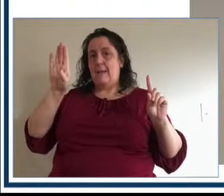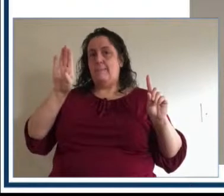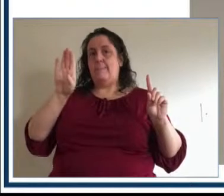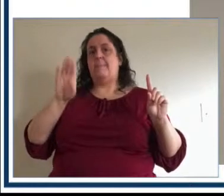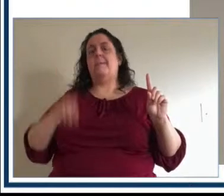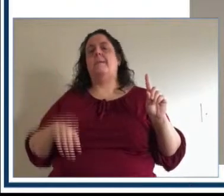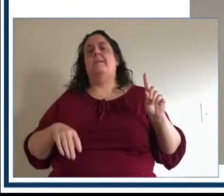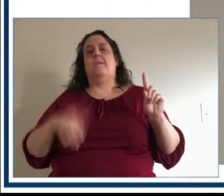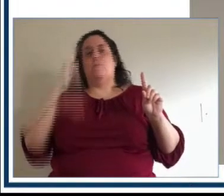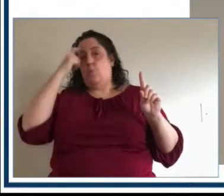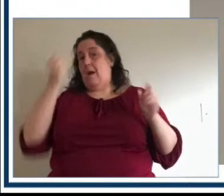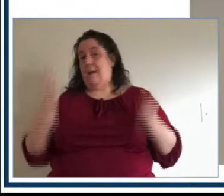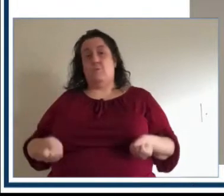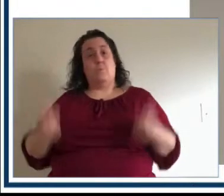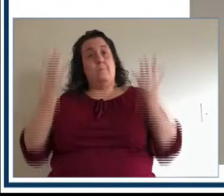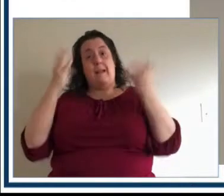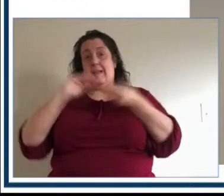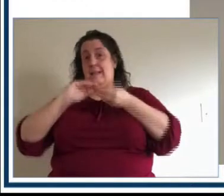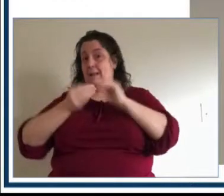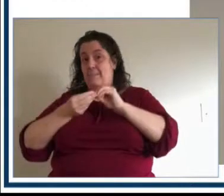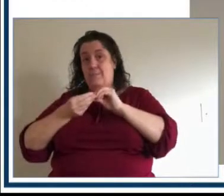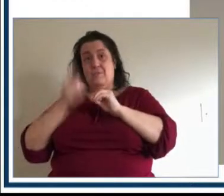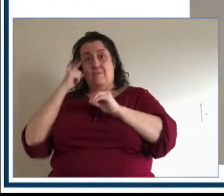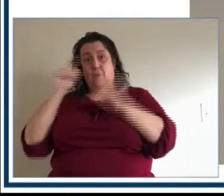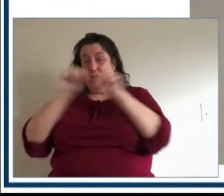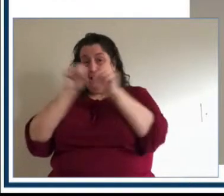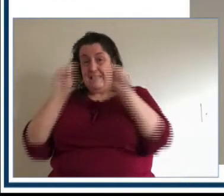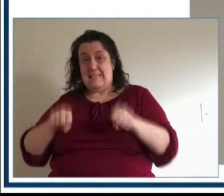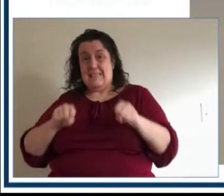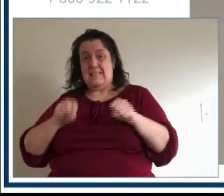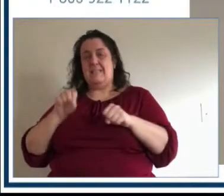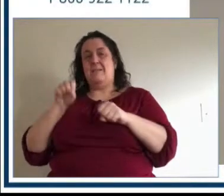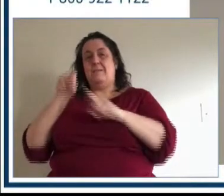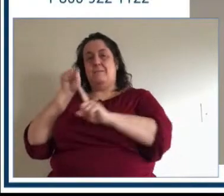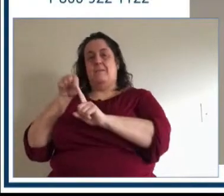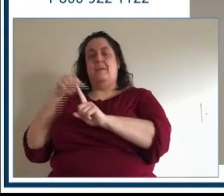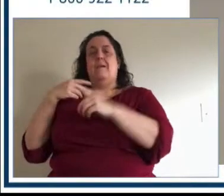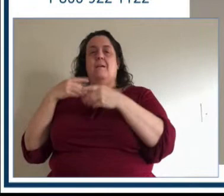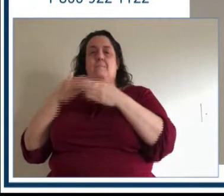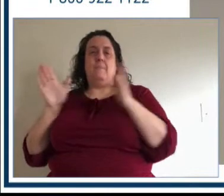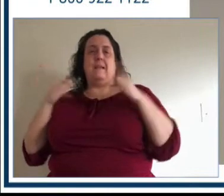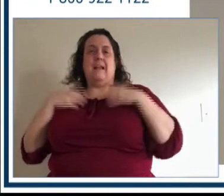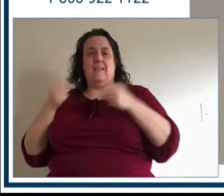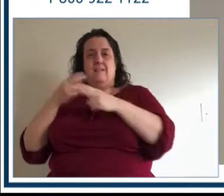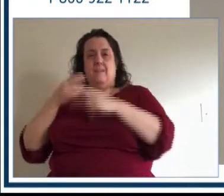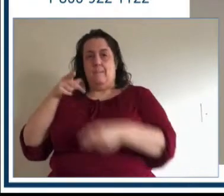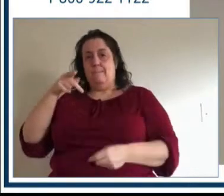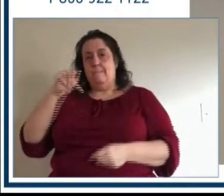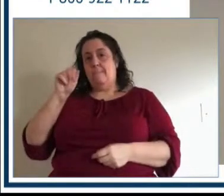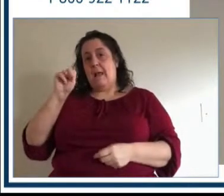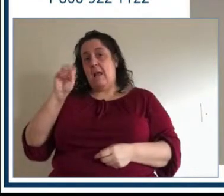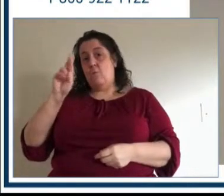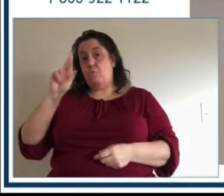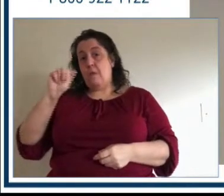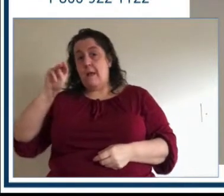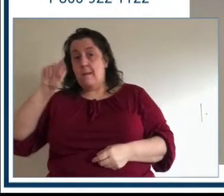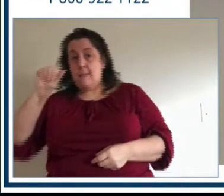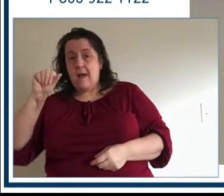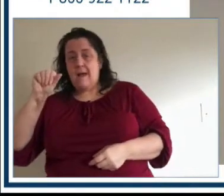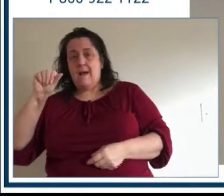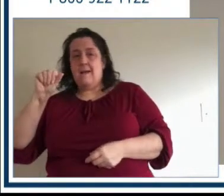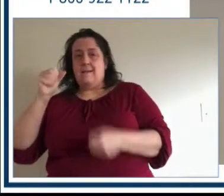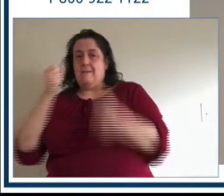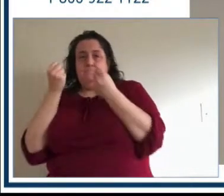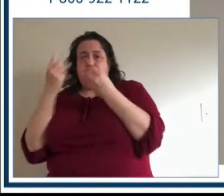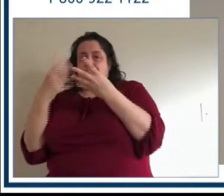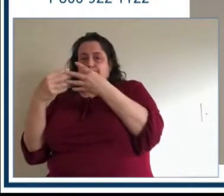our public health information system panorama. The spread of this virus and the volume of cases has exceeded